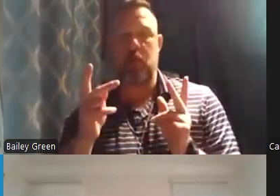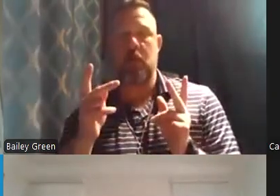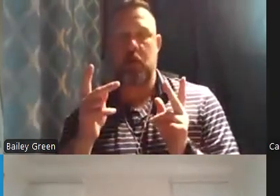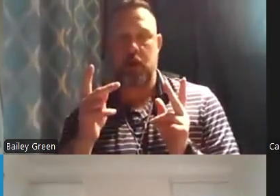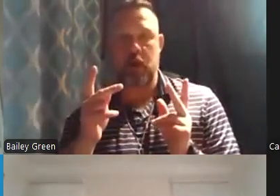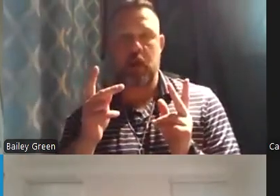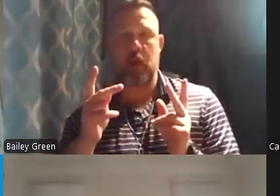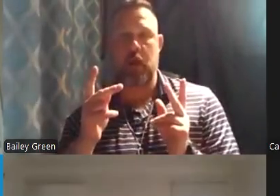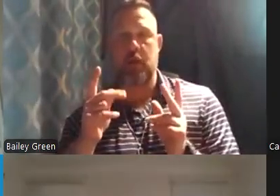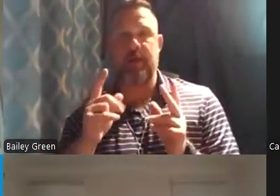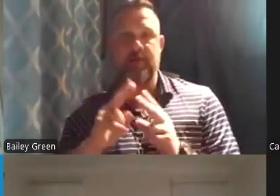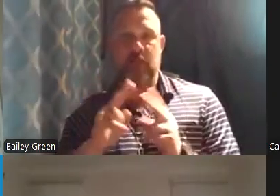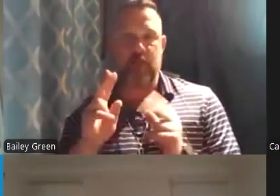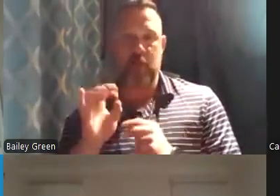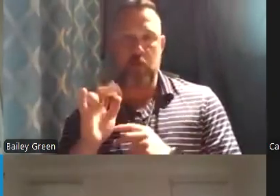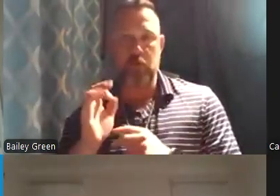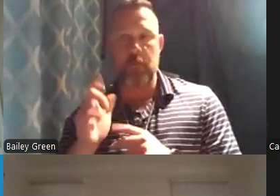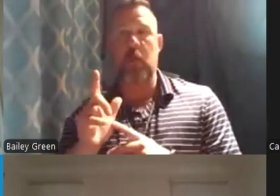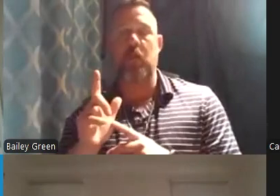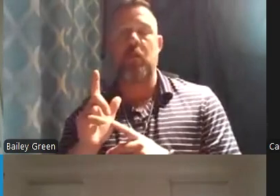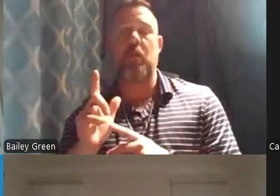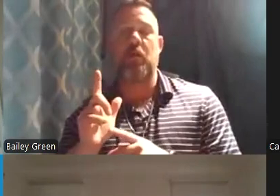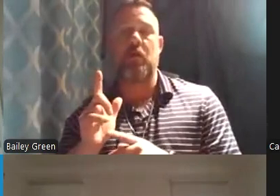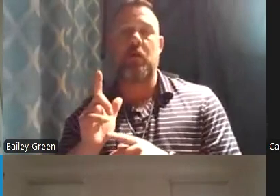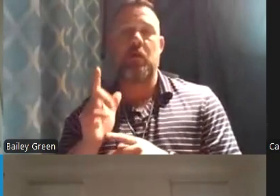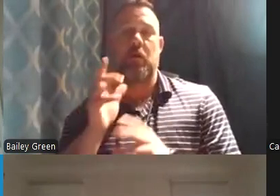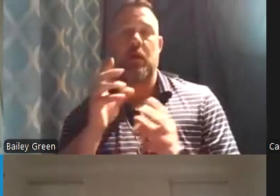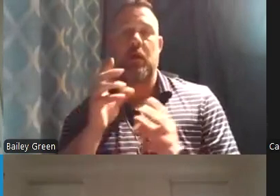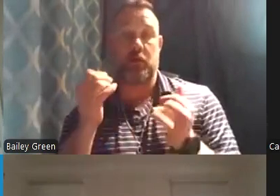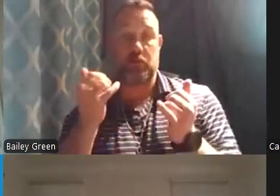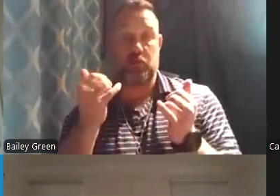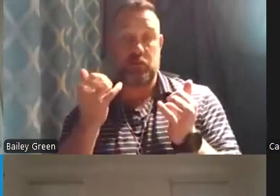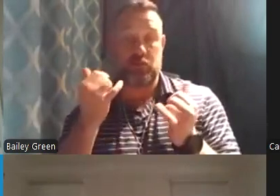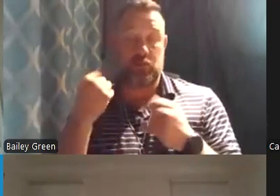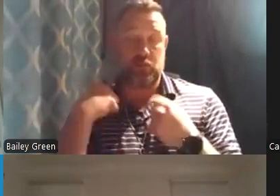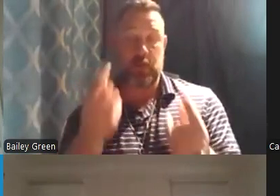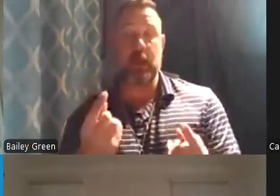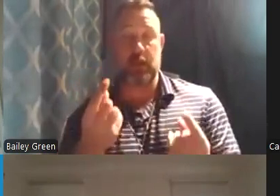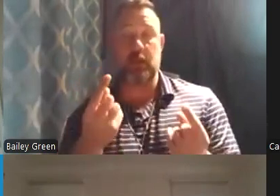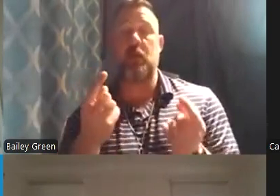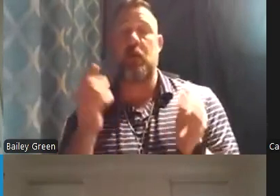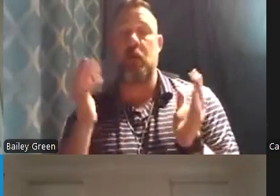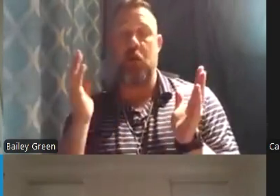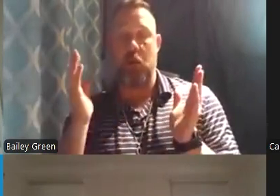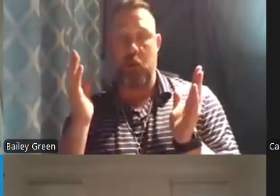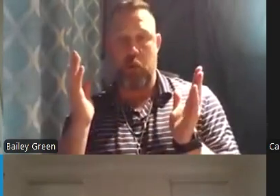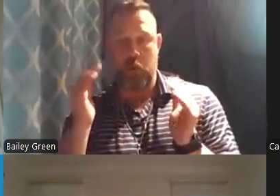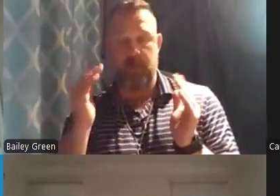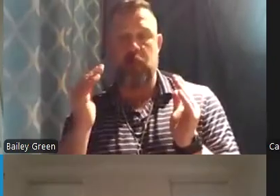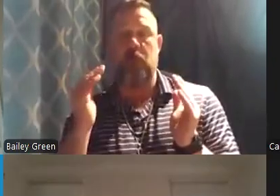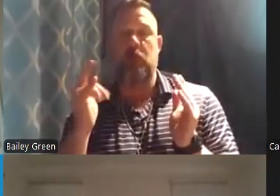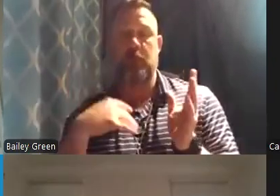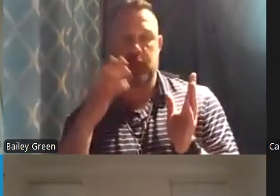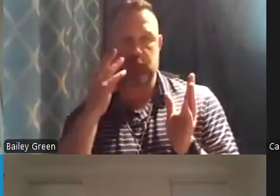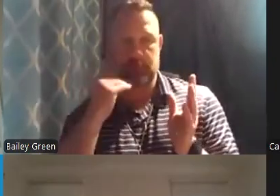they're very vulnerable. And to date, I'm hopeful that the tragedy we